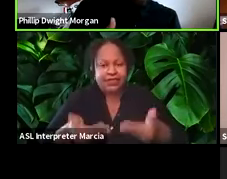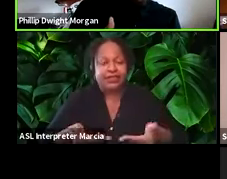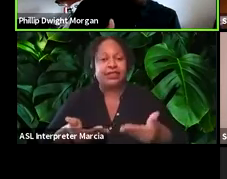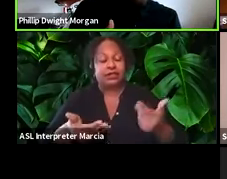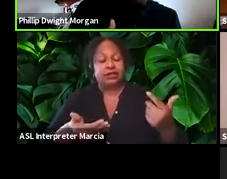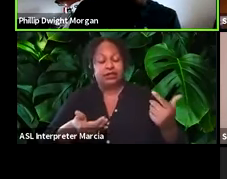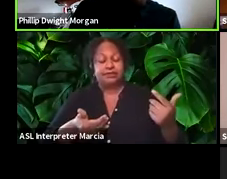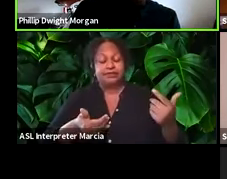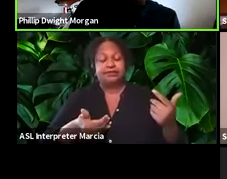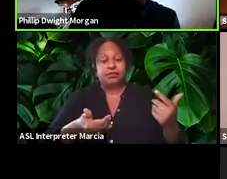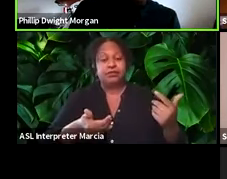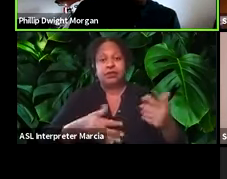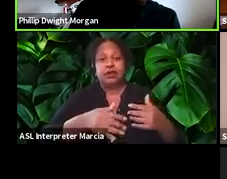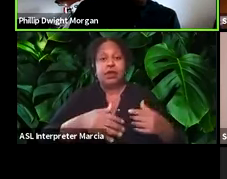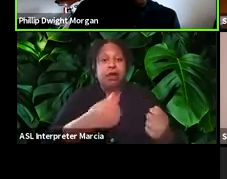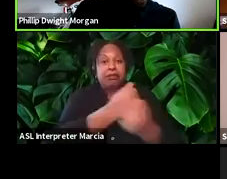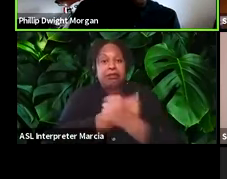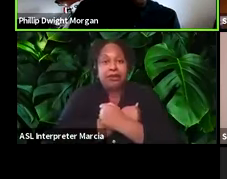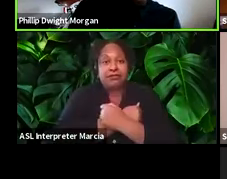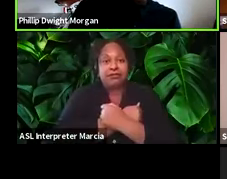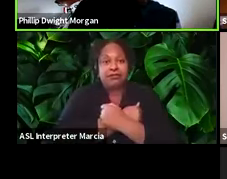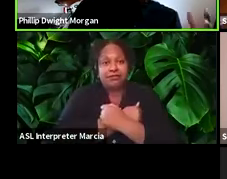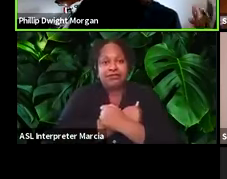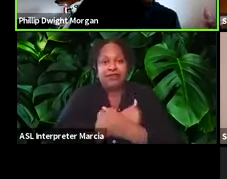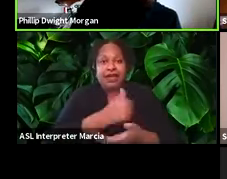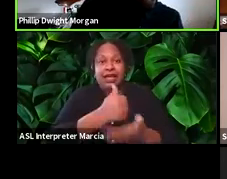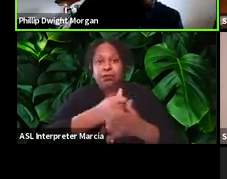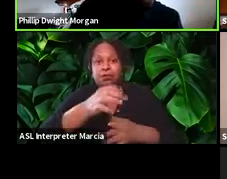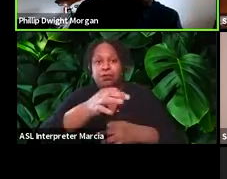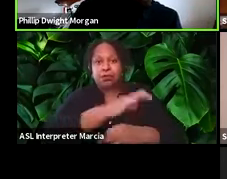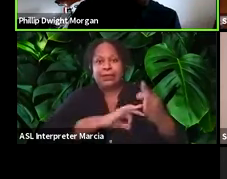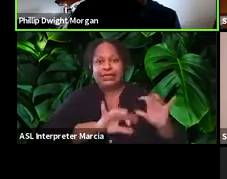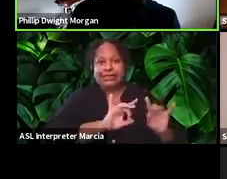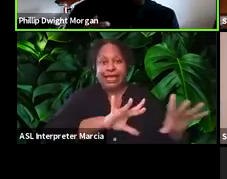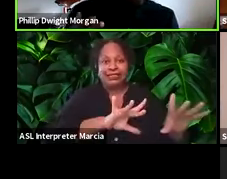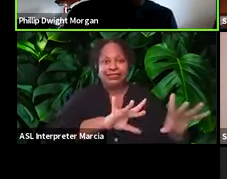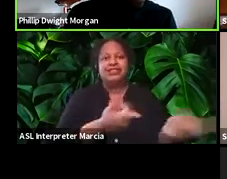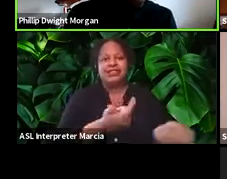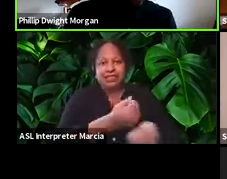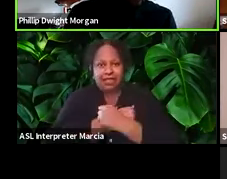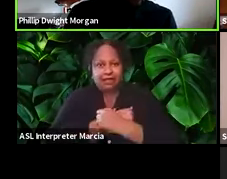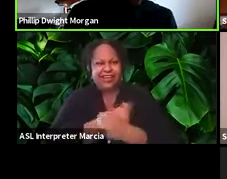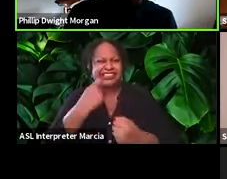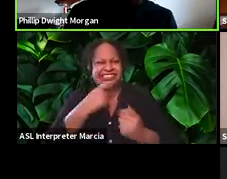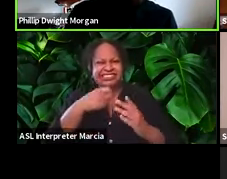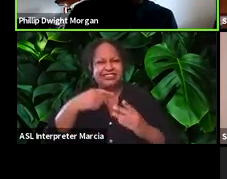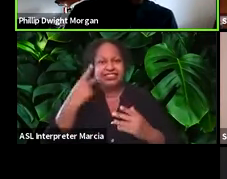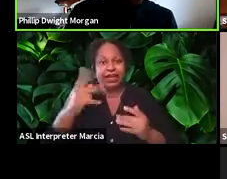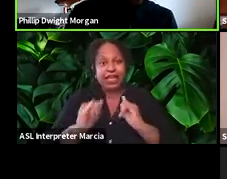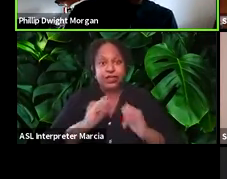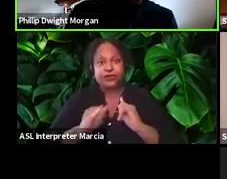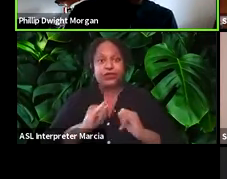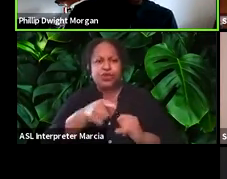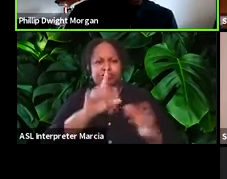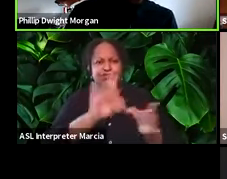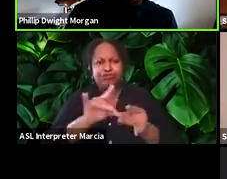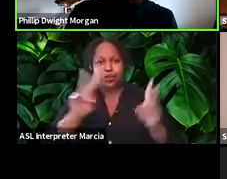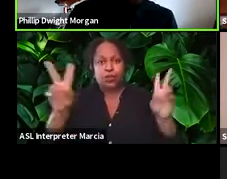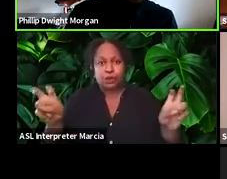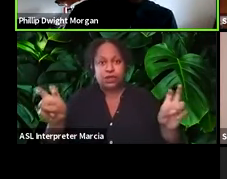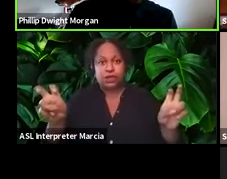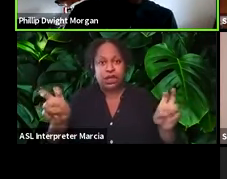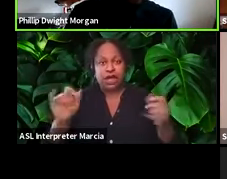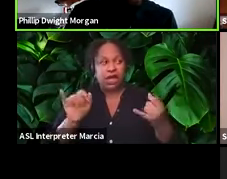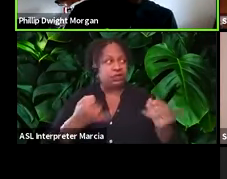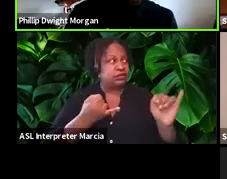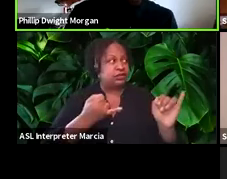recent interview that you did where you said, you know, when I look to my left and I look to my right, I don't really hear the rage that